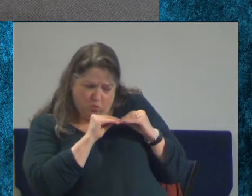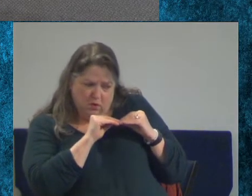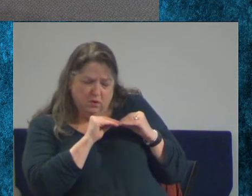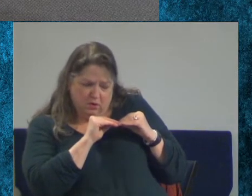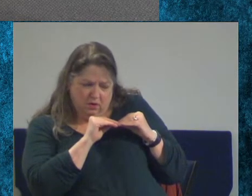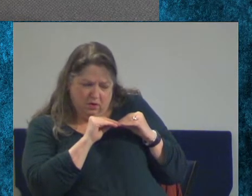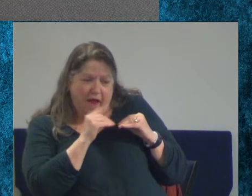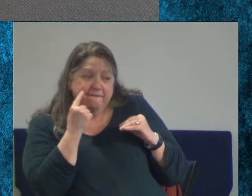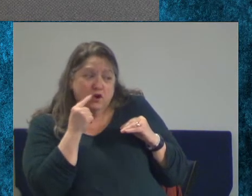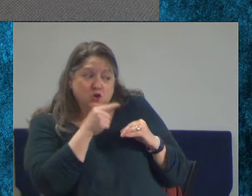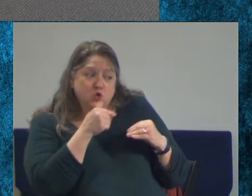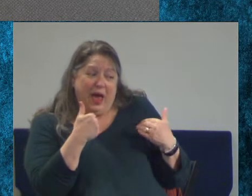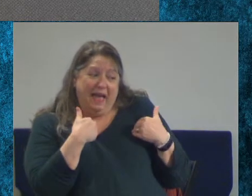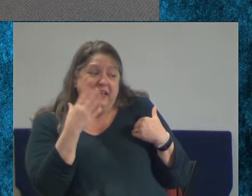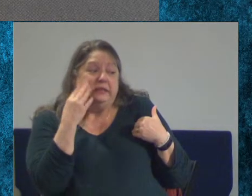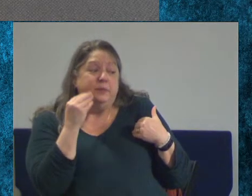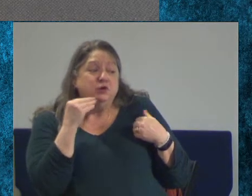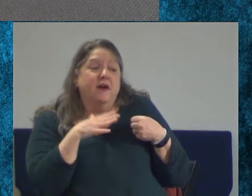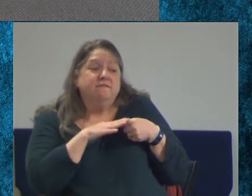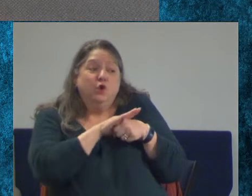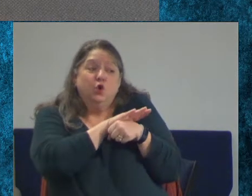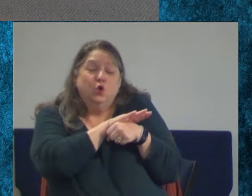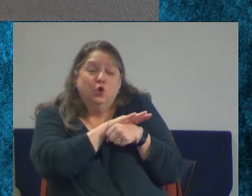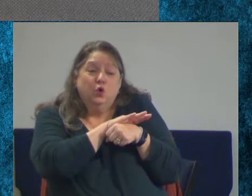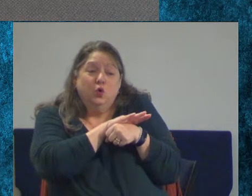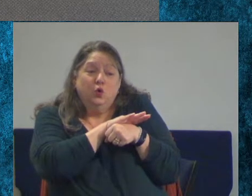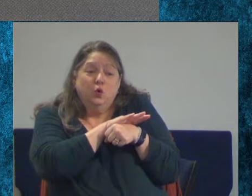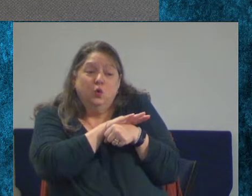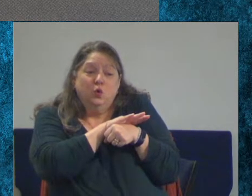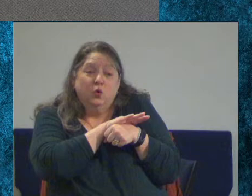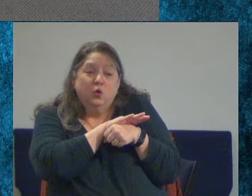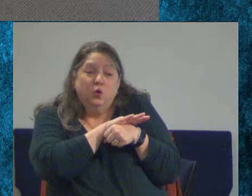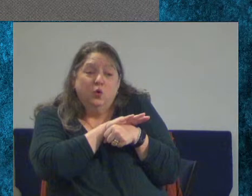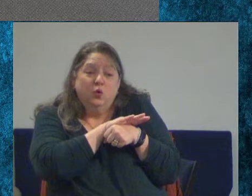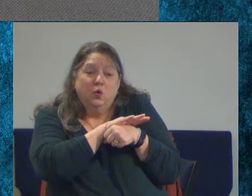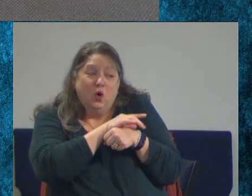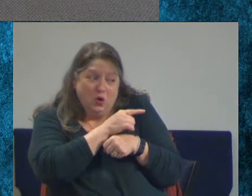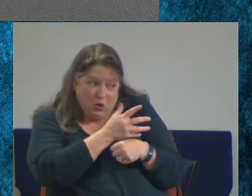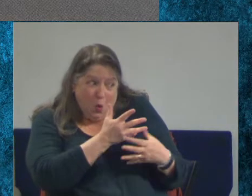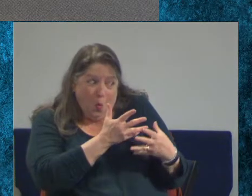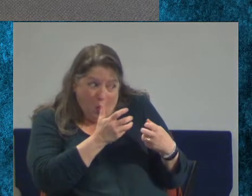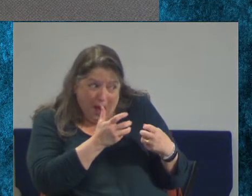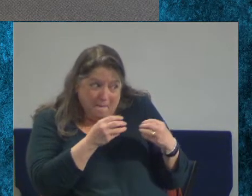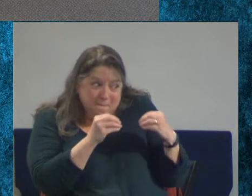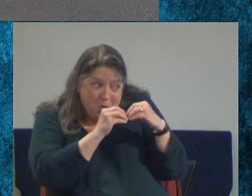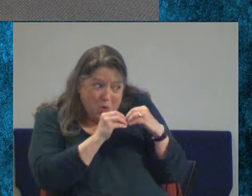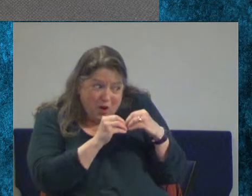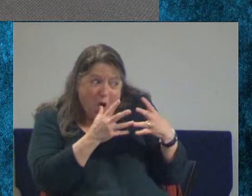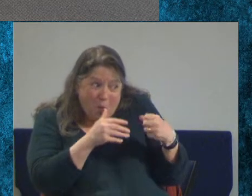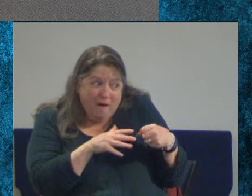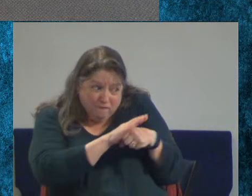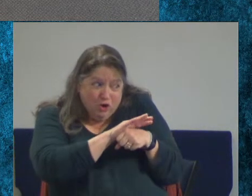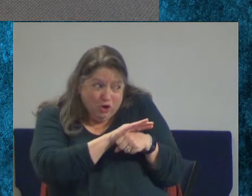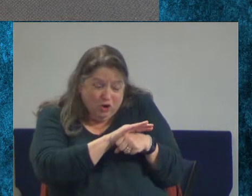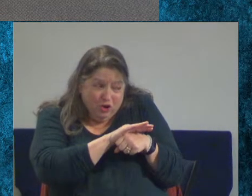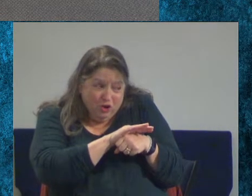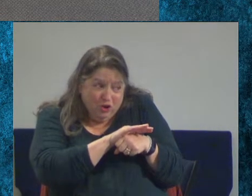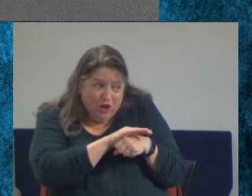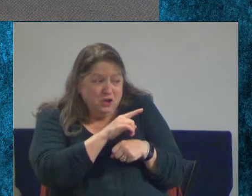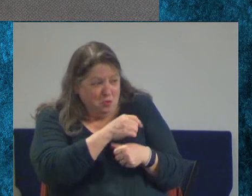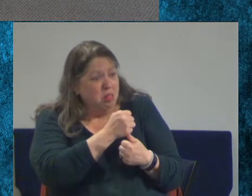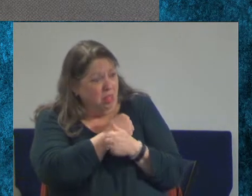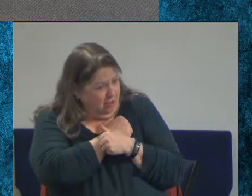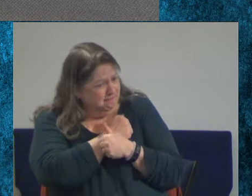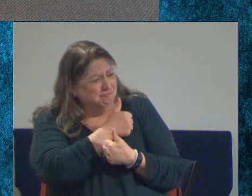you to get the full product. He's saying, Philemon, do you want the whole package? You're loving the